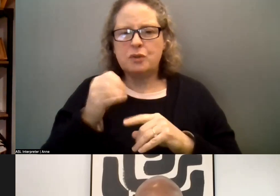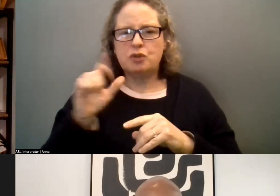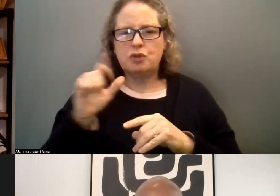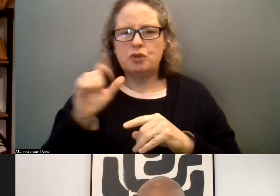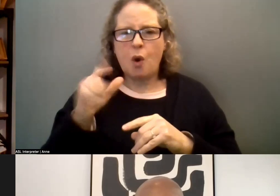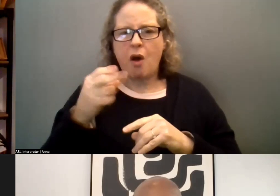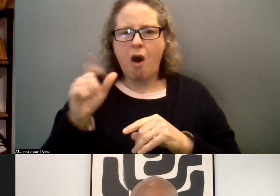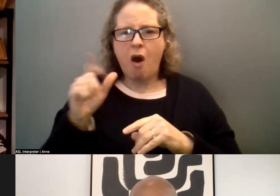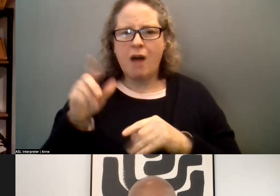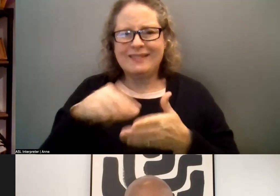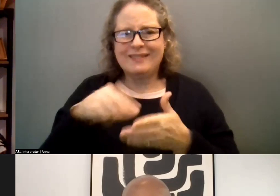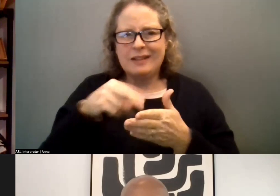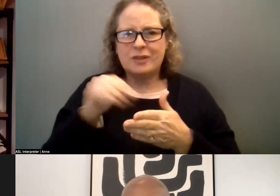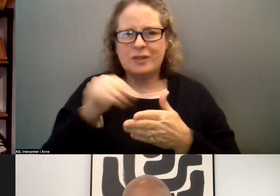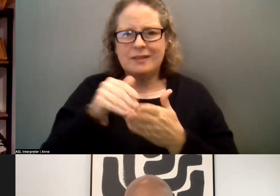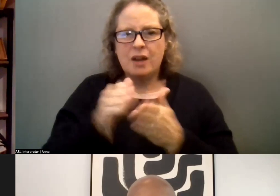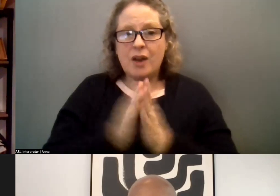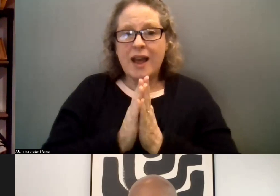noise making?